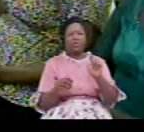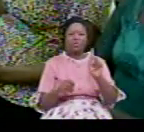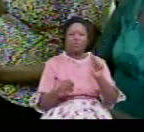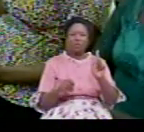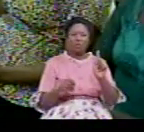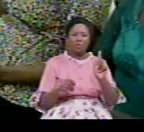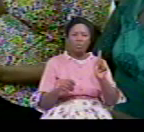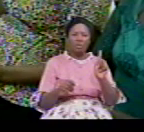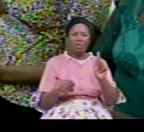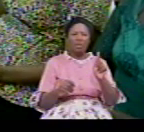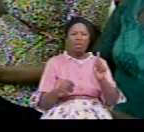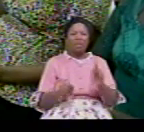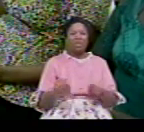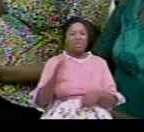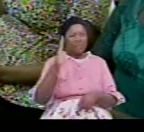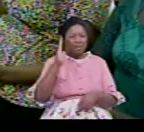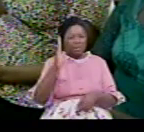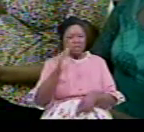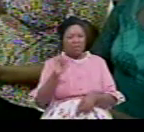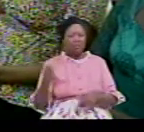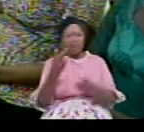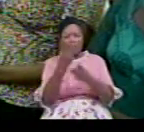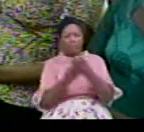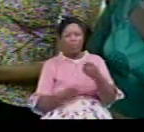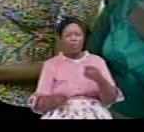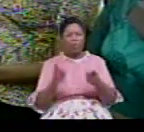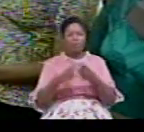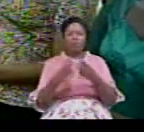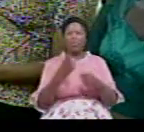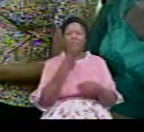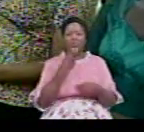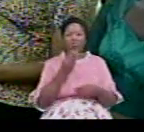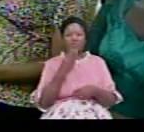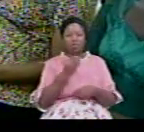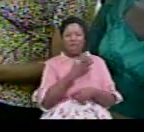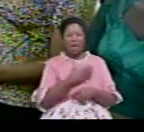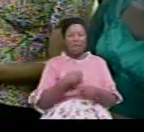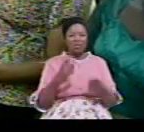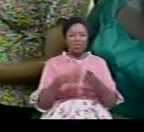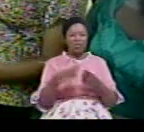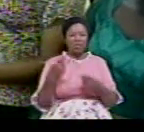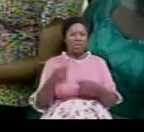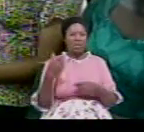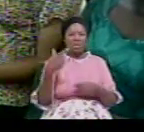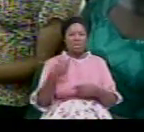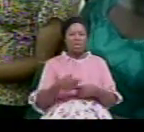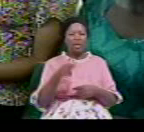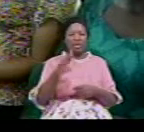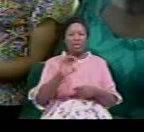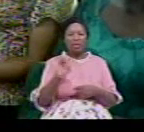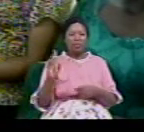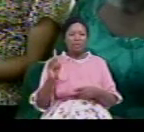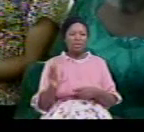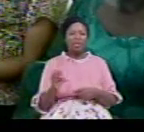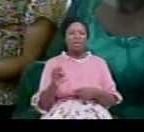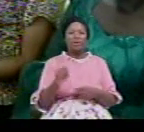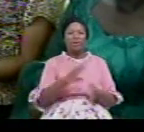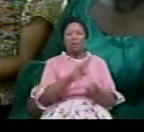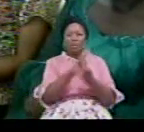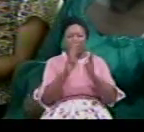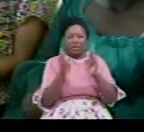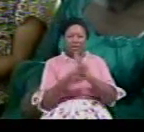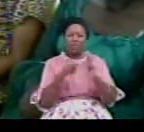21, testifying both to the Jews and also to the Greeks, repentance